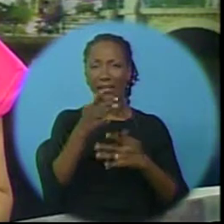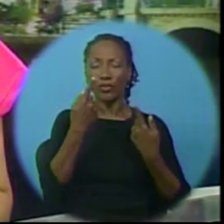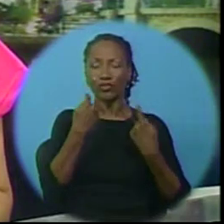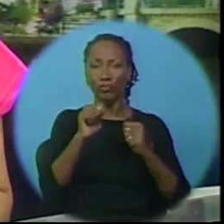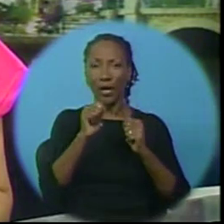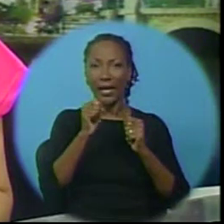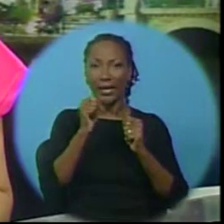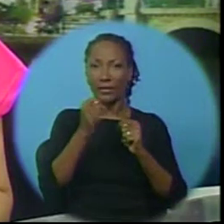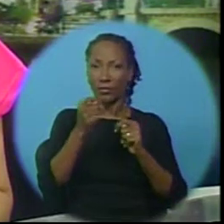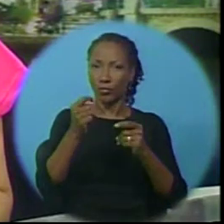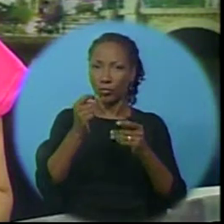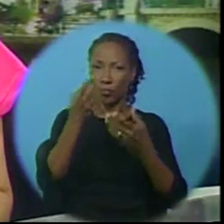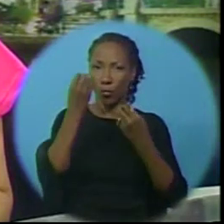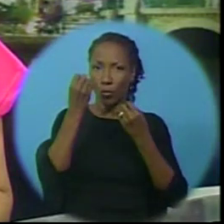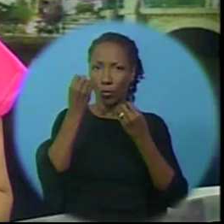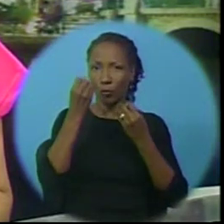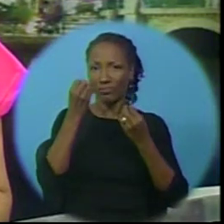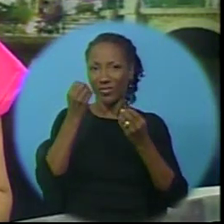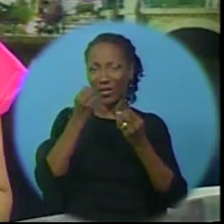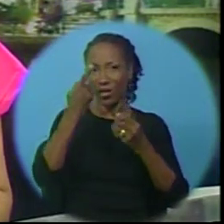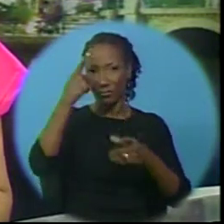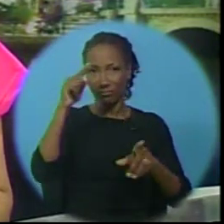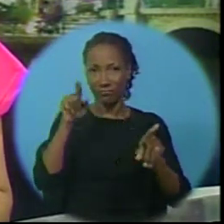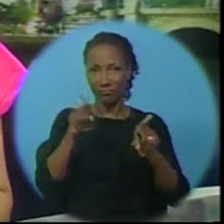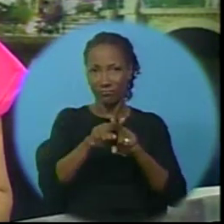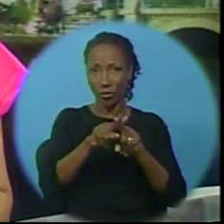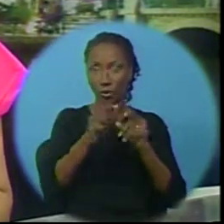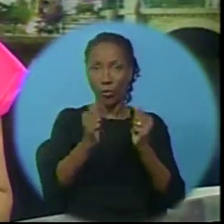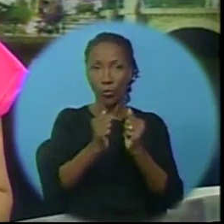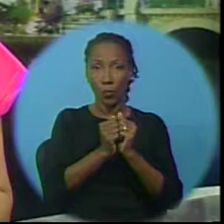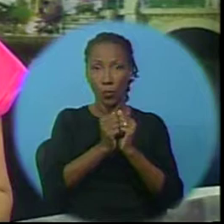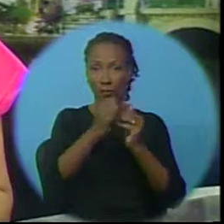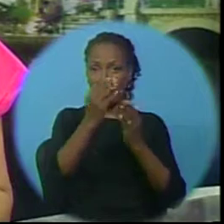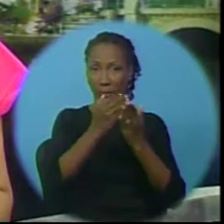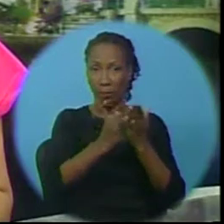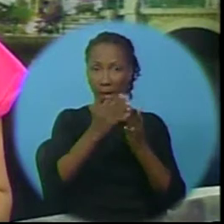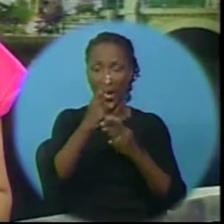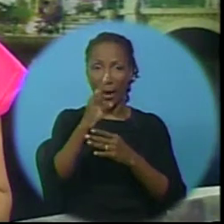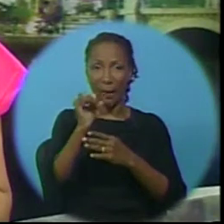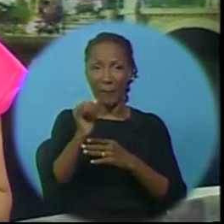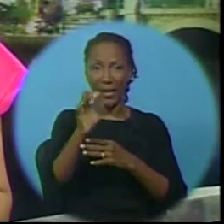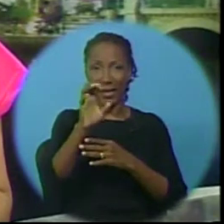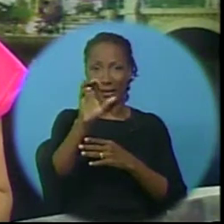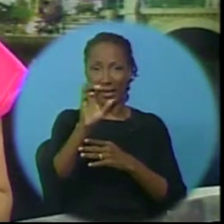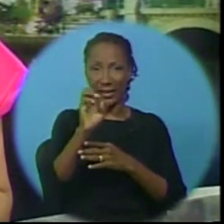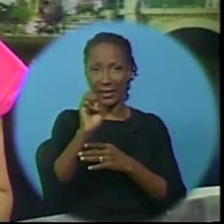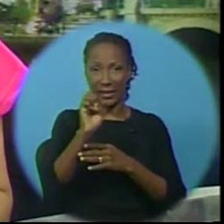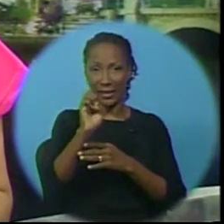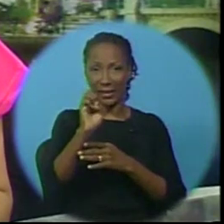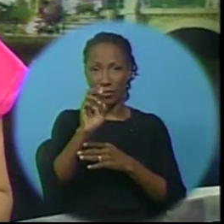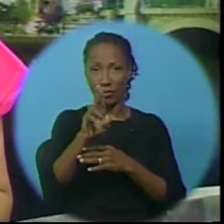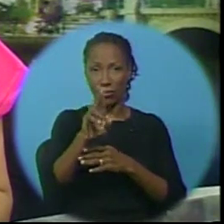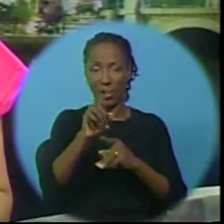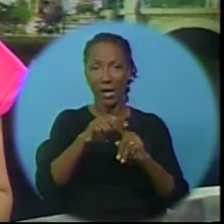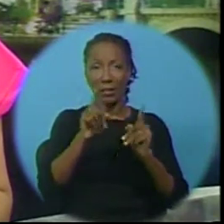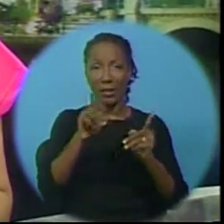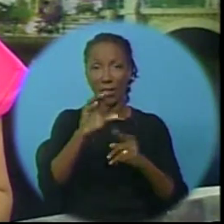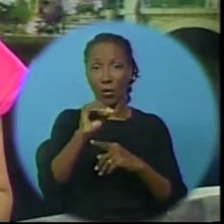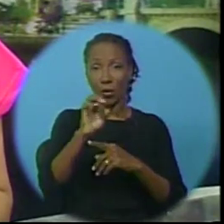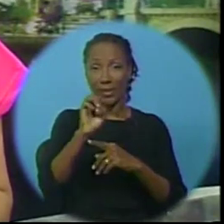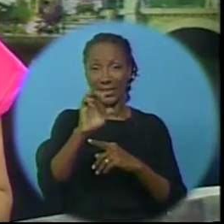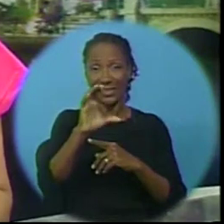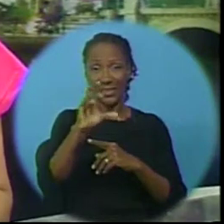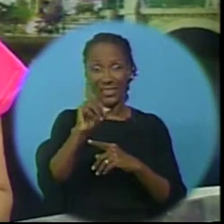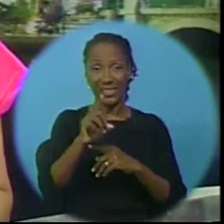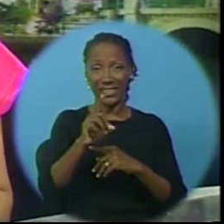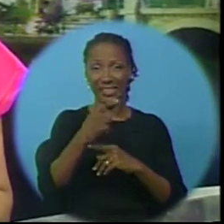regulatory measures put forward by the Organization of Economic Cooperation and Development, or the OECD. In a statement, the regional grouping